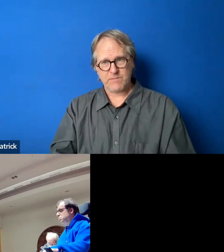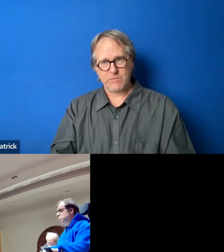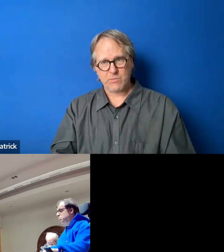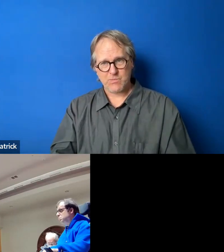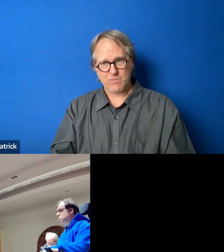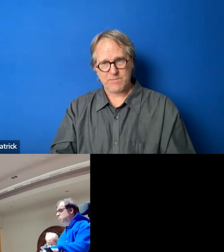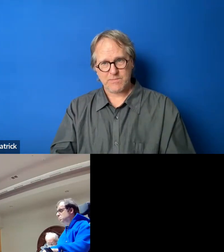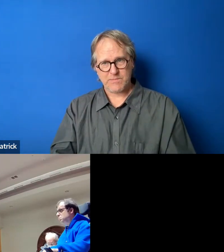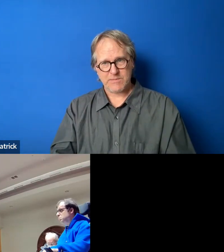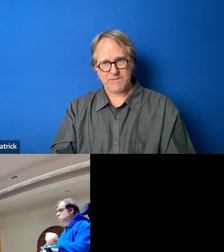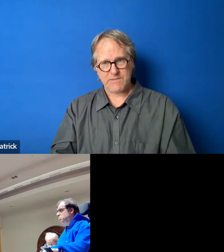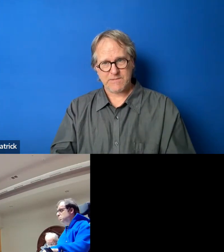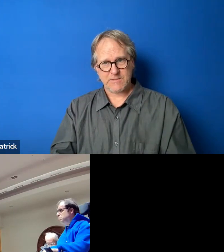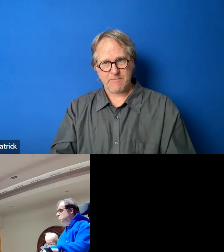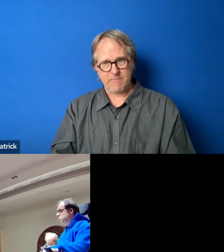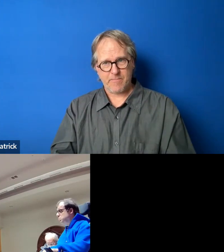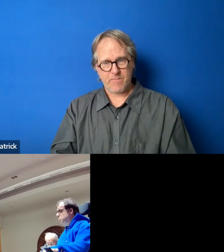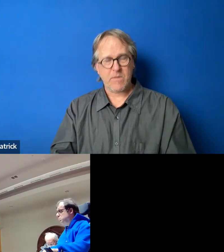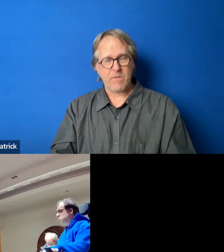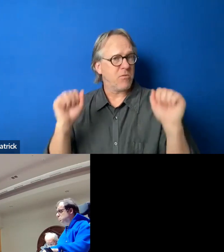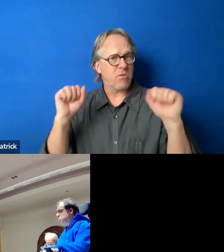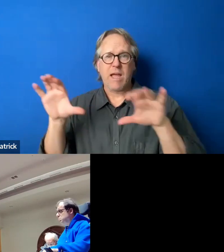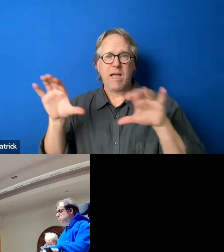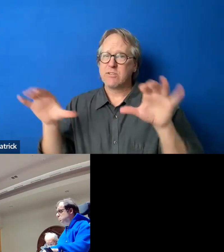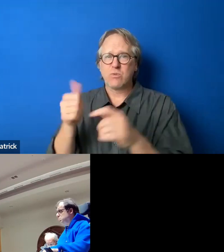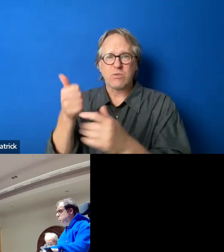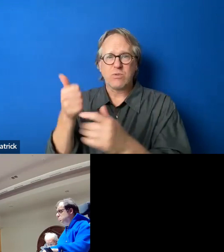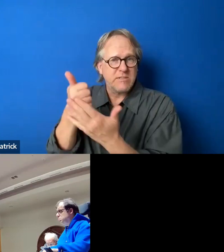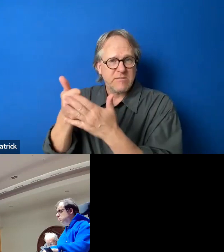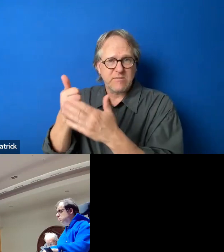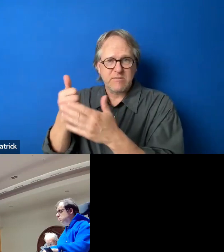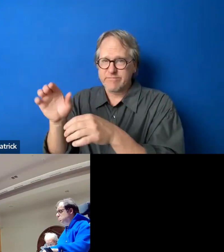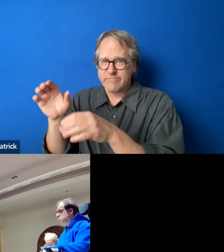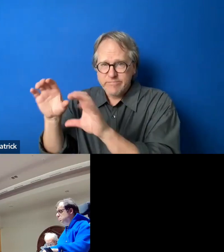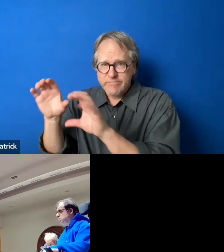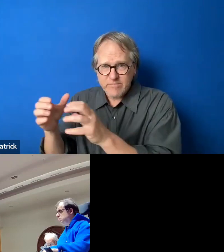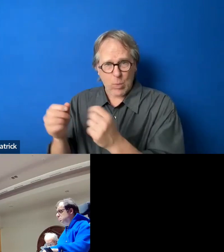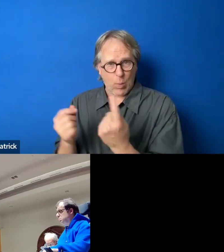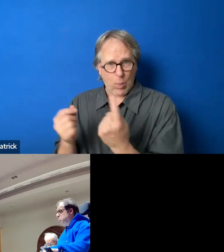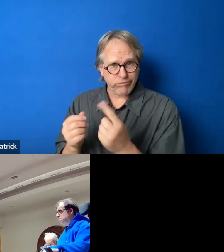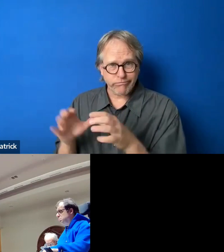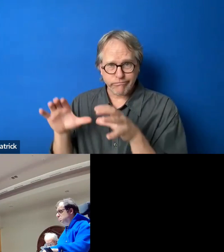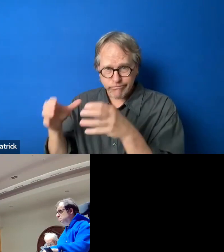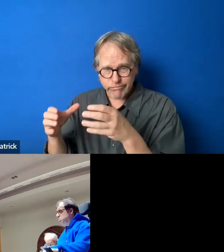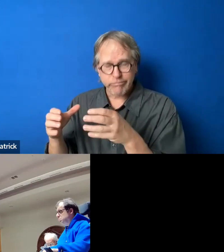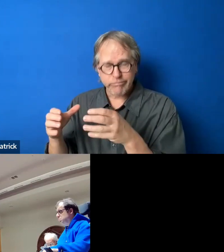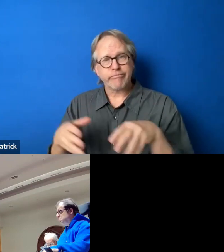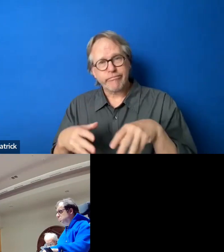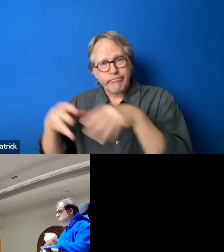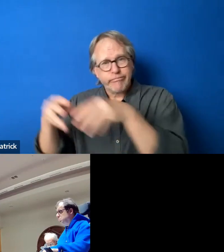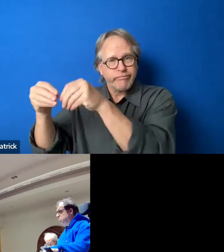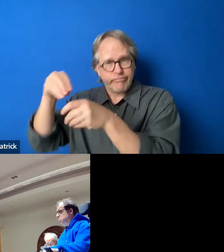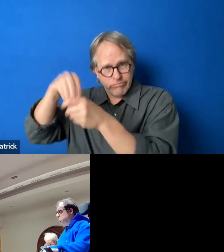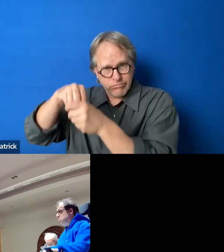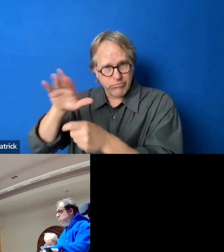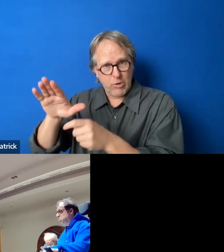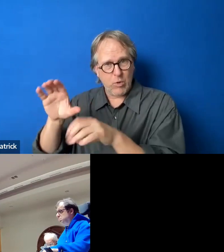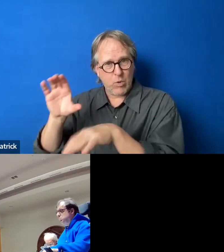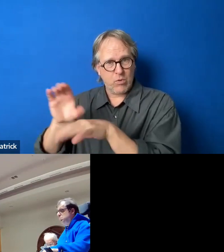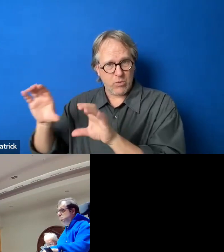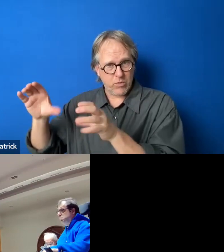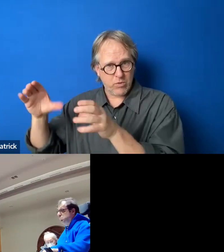take a, you know, you can do them individually, singly, take it into your congregation to talk